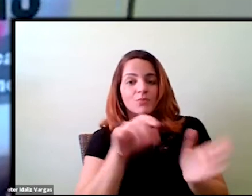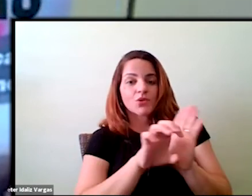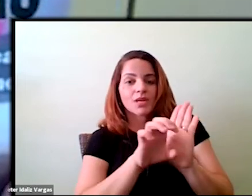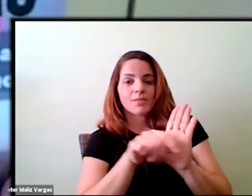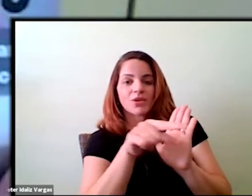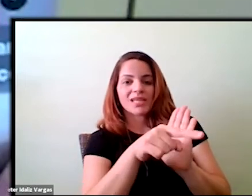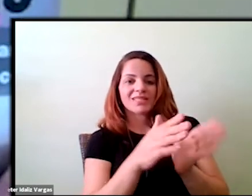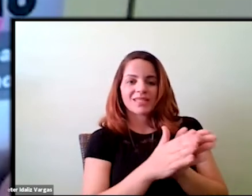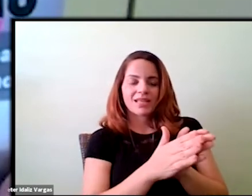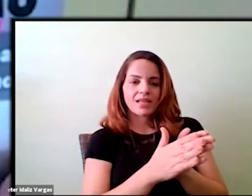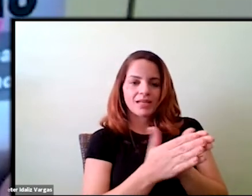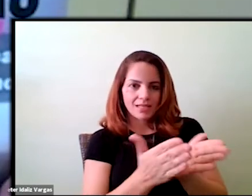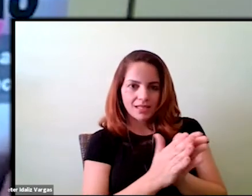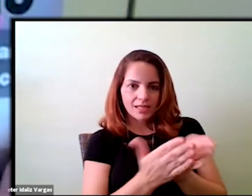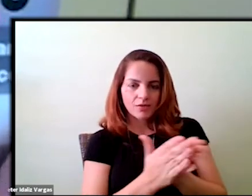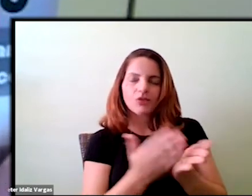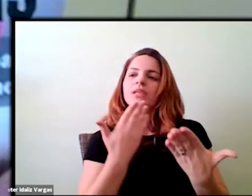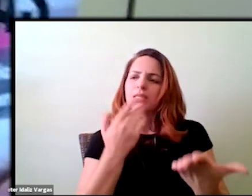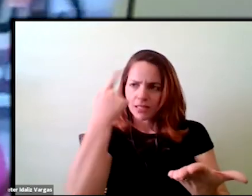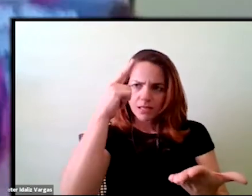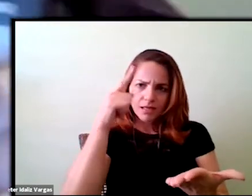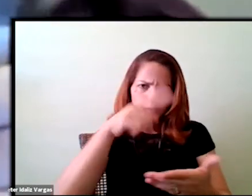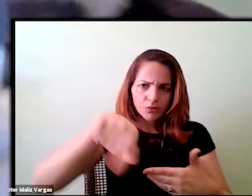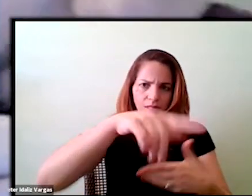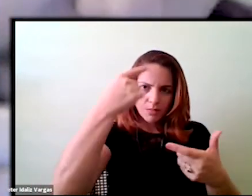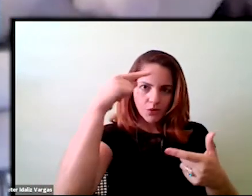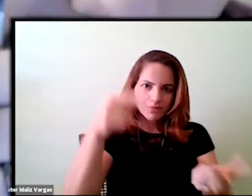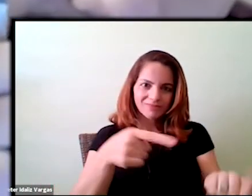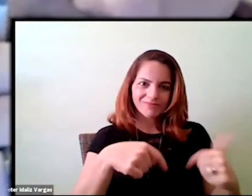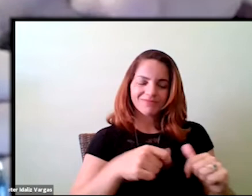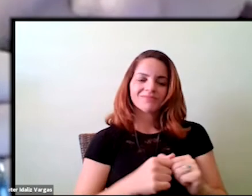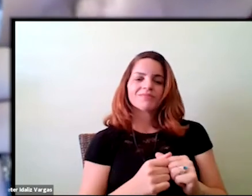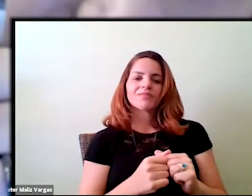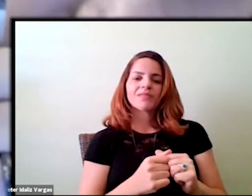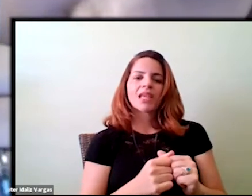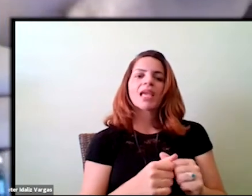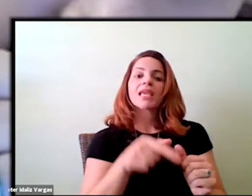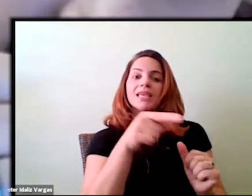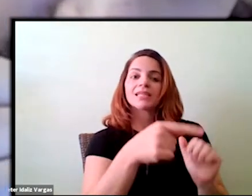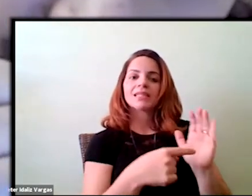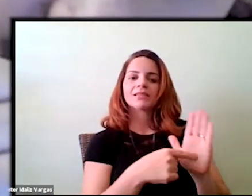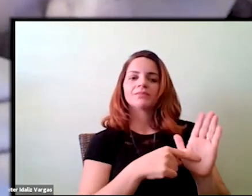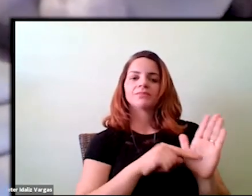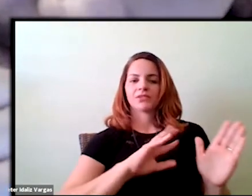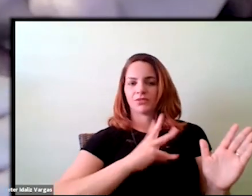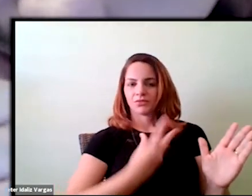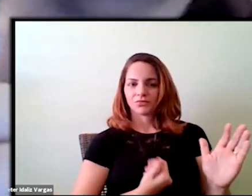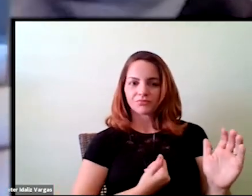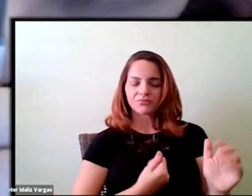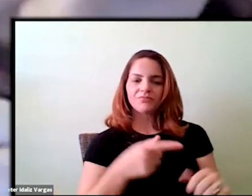The Politics of Puerto Rican Drag and Trans Performance. This is by Lawrence LaFontaine